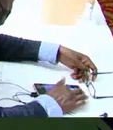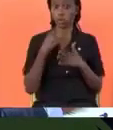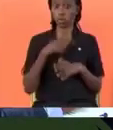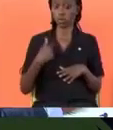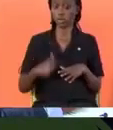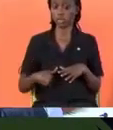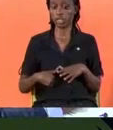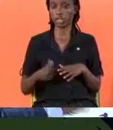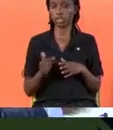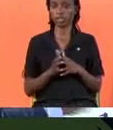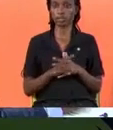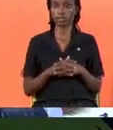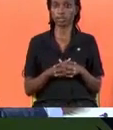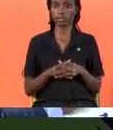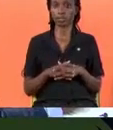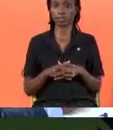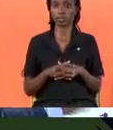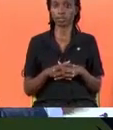we've lost the connection once again.